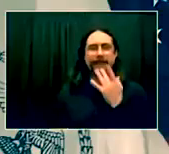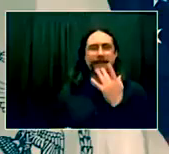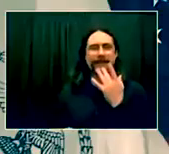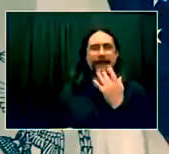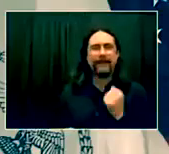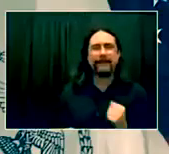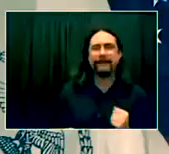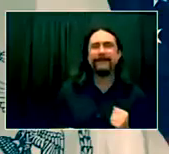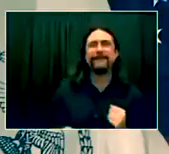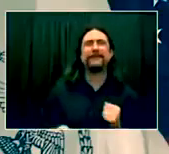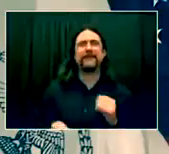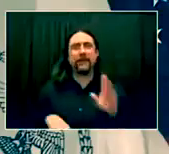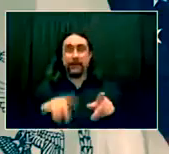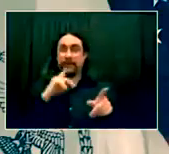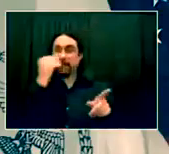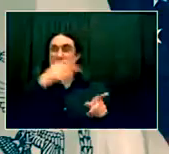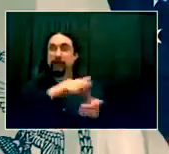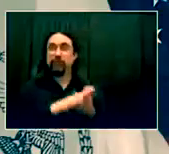element to this?